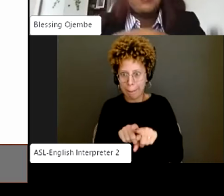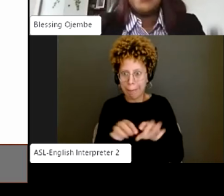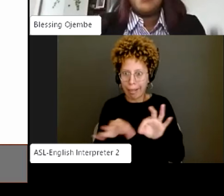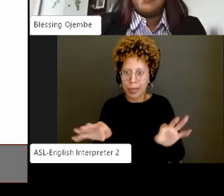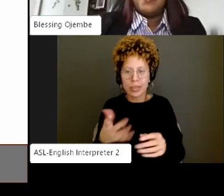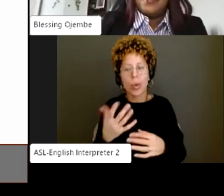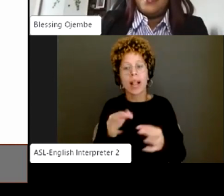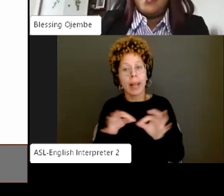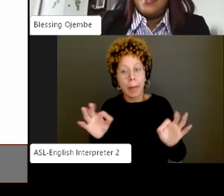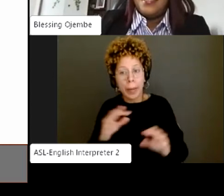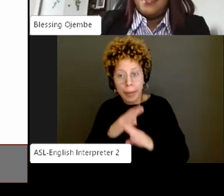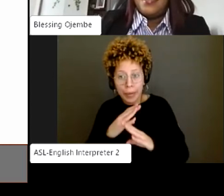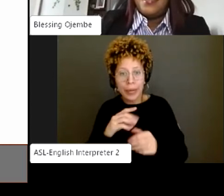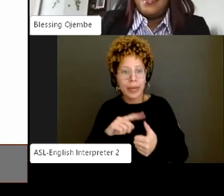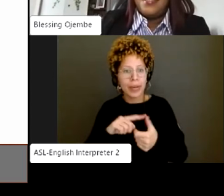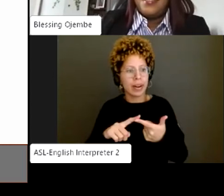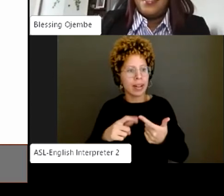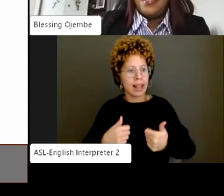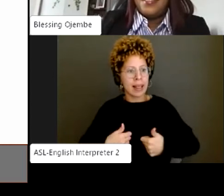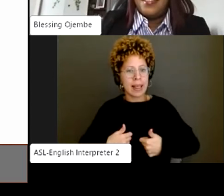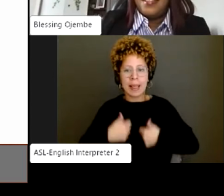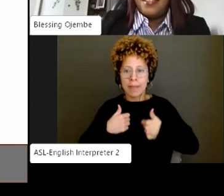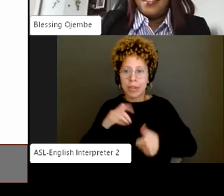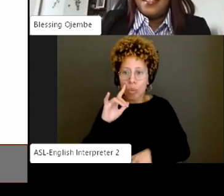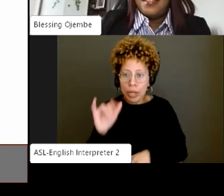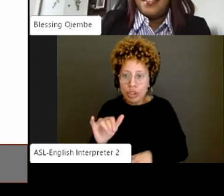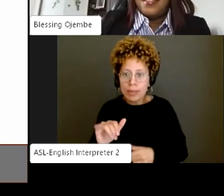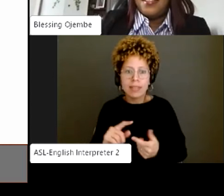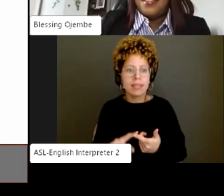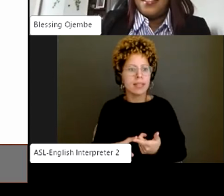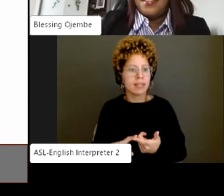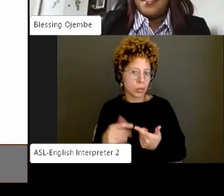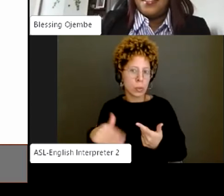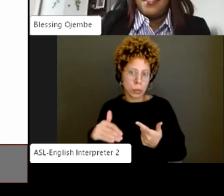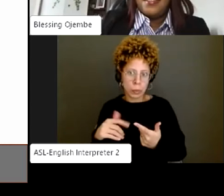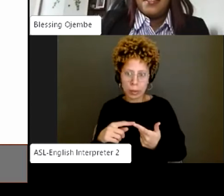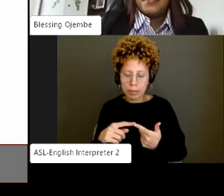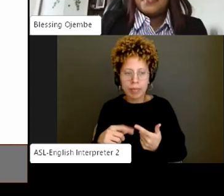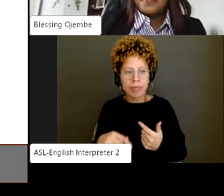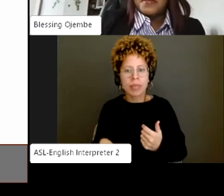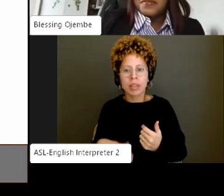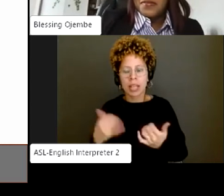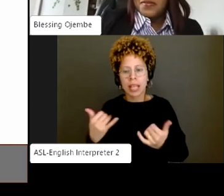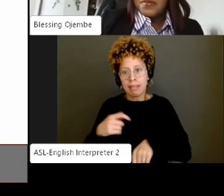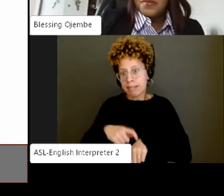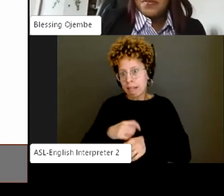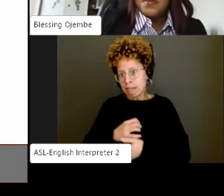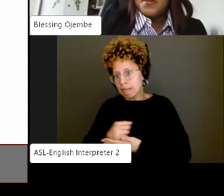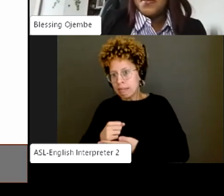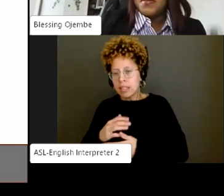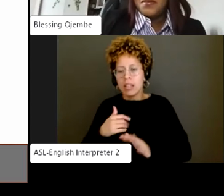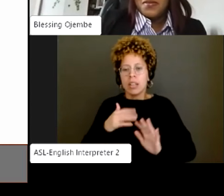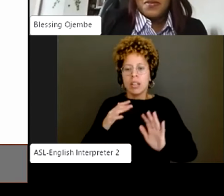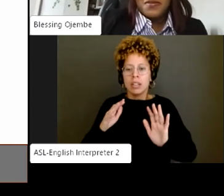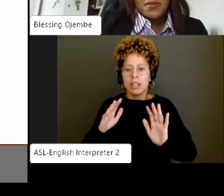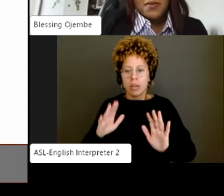barriers and living arrangement, that is a big one. But today, because of our expertise and because of time, we're actually going to